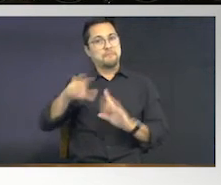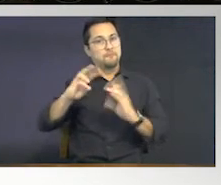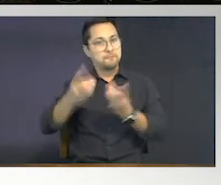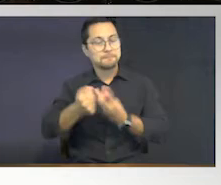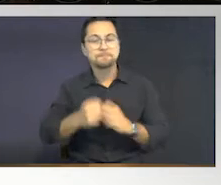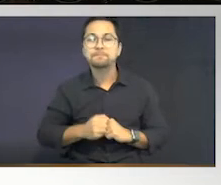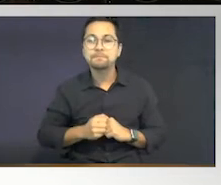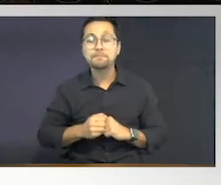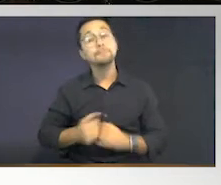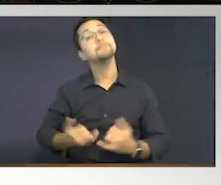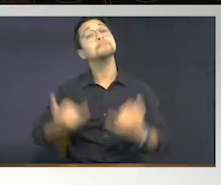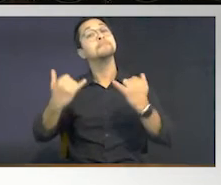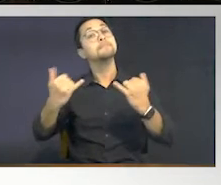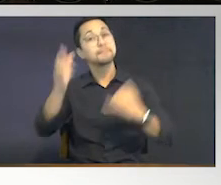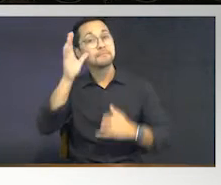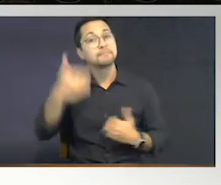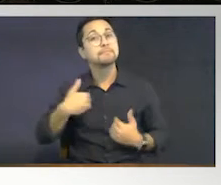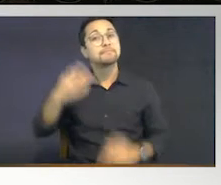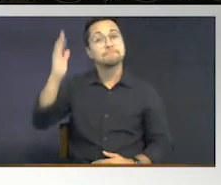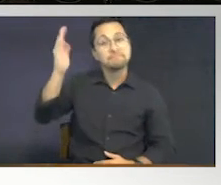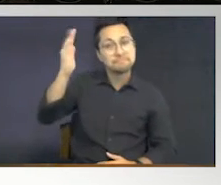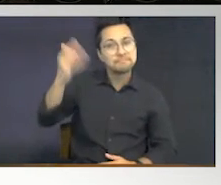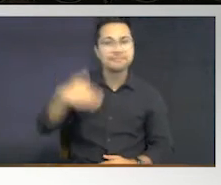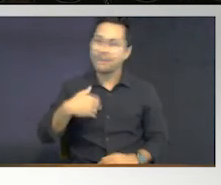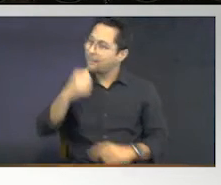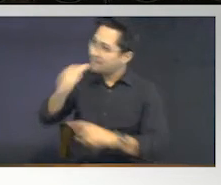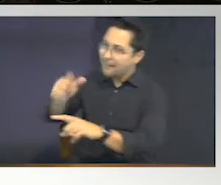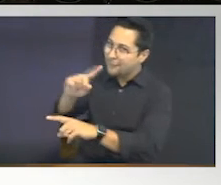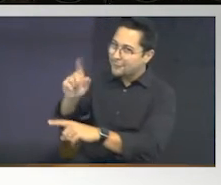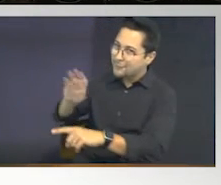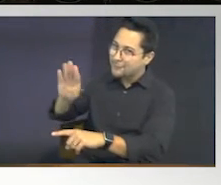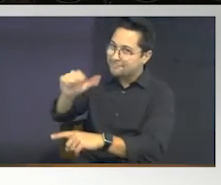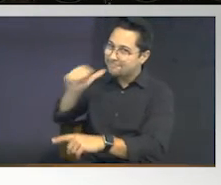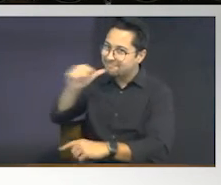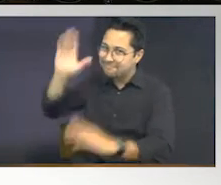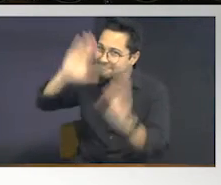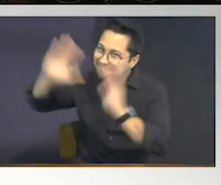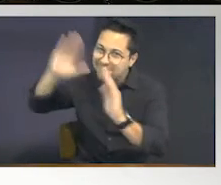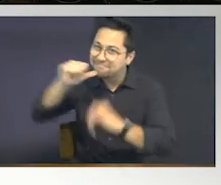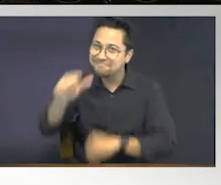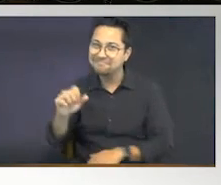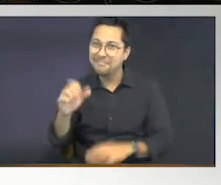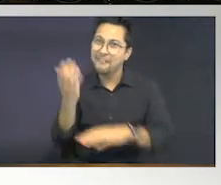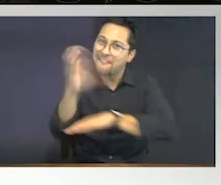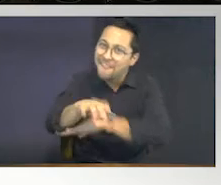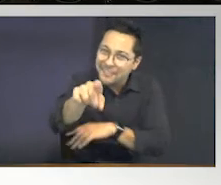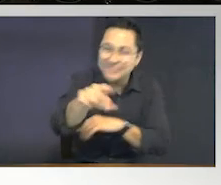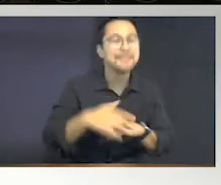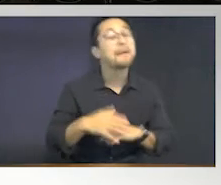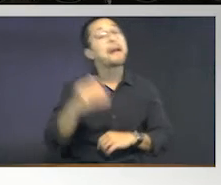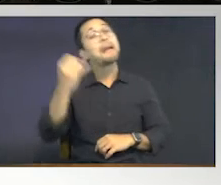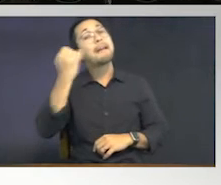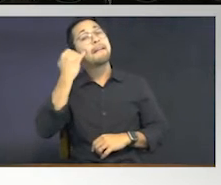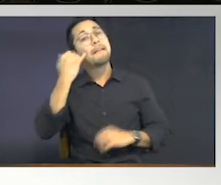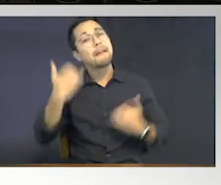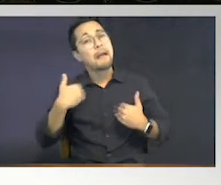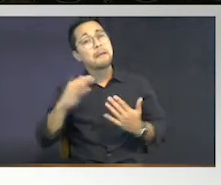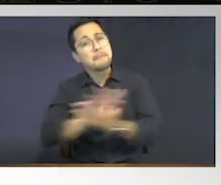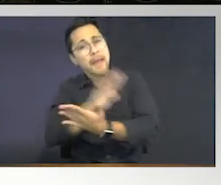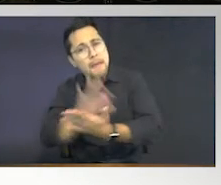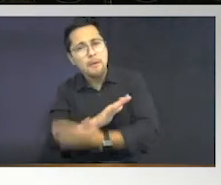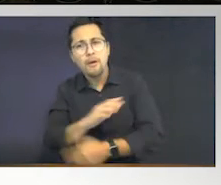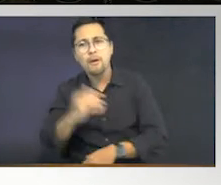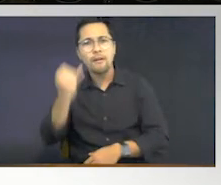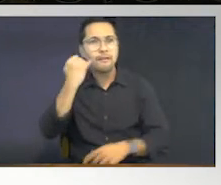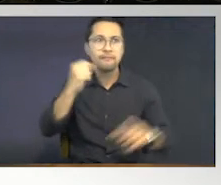now we're gonna do a little exercise, and not Zumba, don't worry. I'm not gonna throw that at you. But if you have a piece of paper, if you don't raise